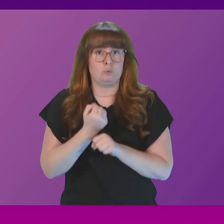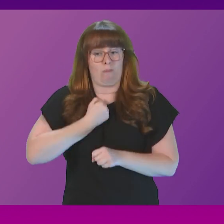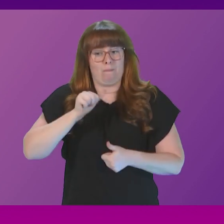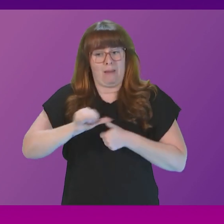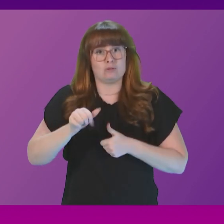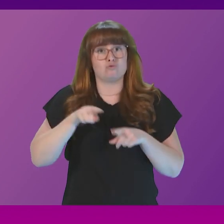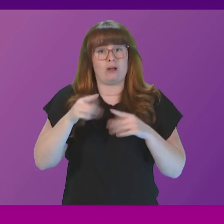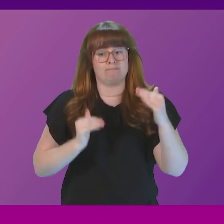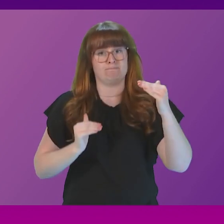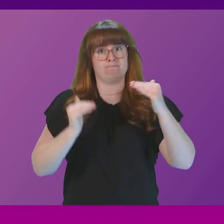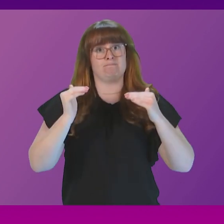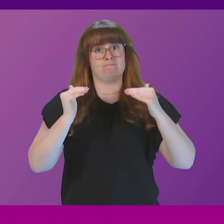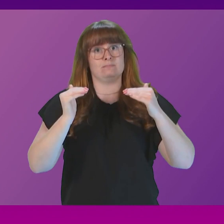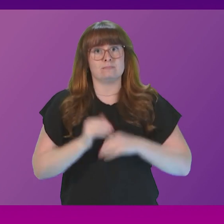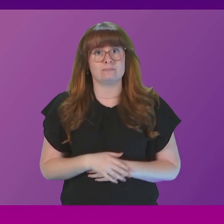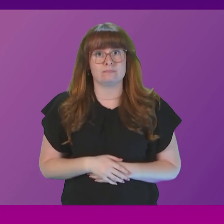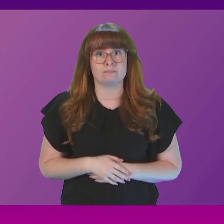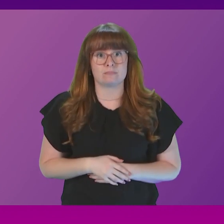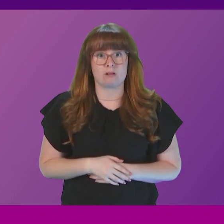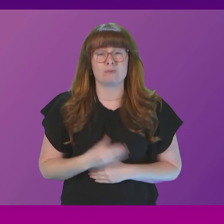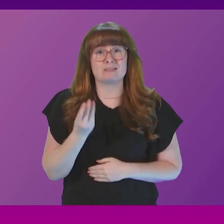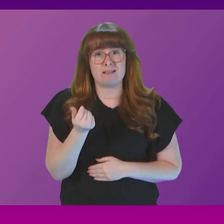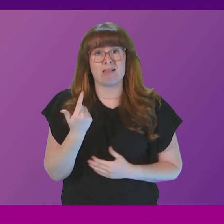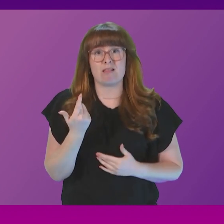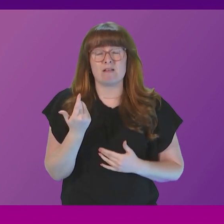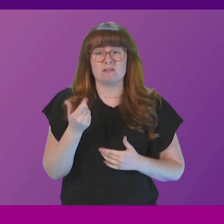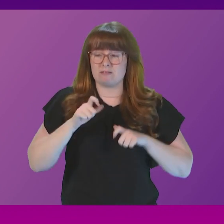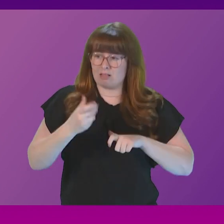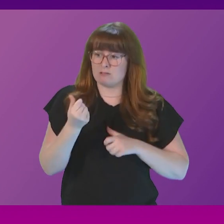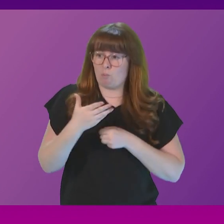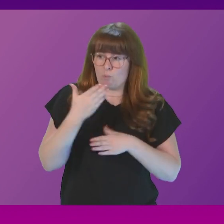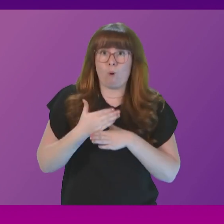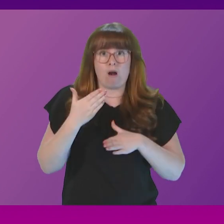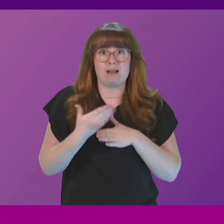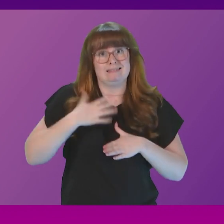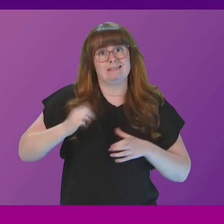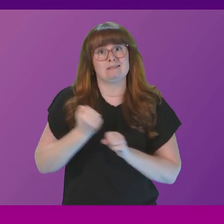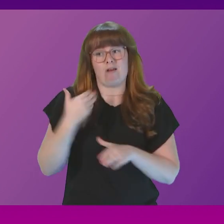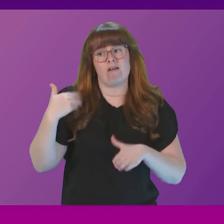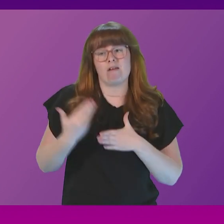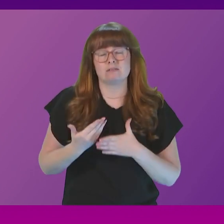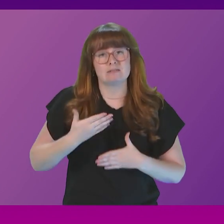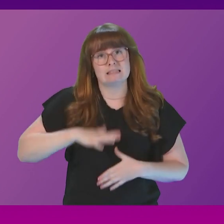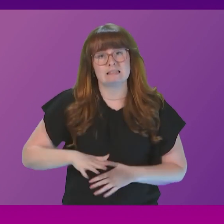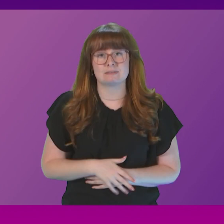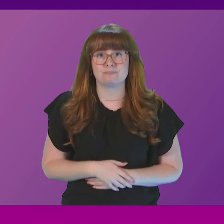those health inequalities. And there's still a bit, you know, there's still some work, significant work for us to do in that regard.